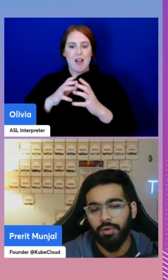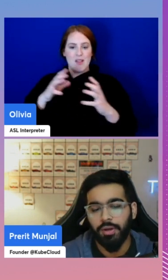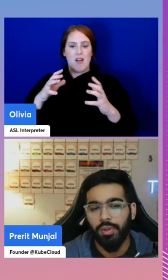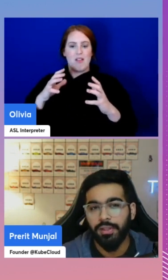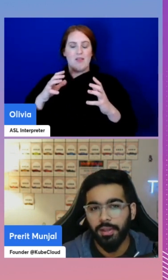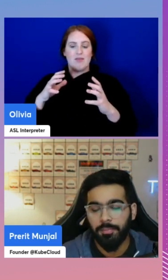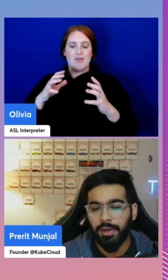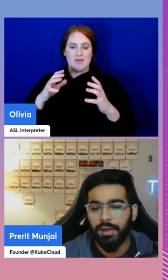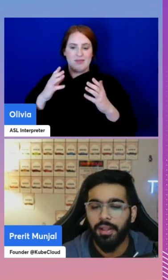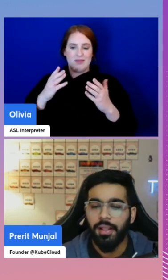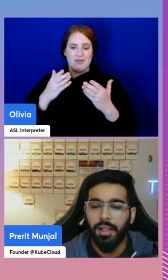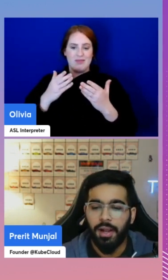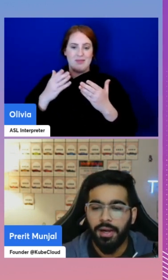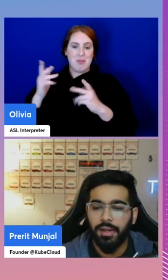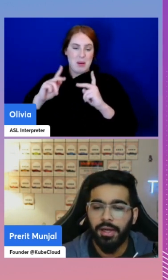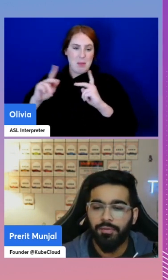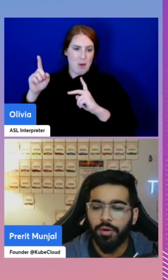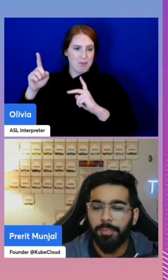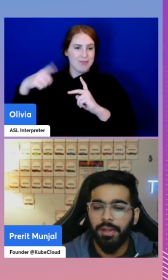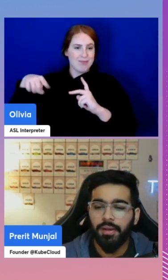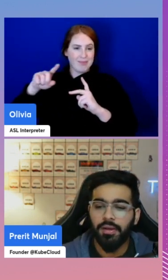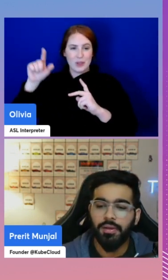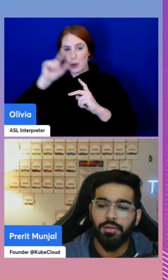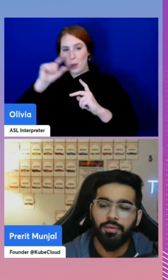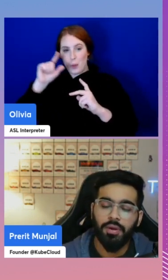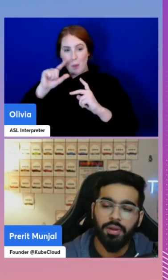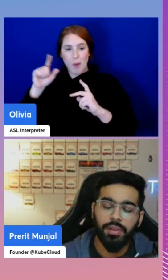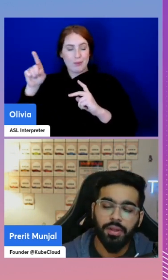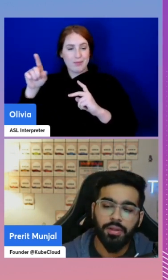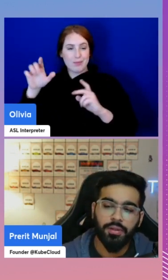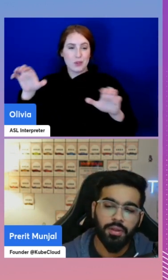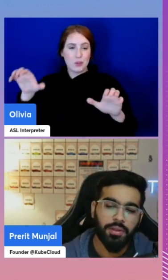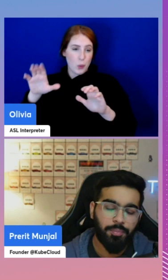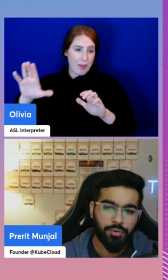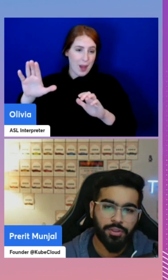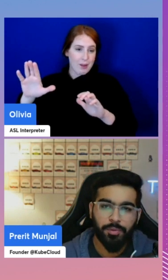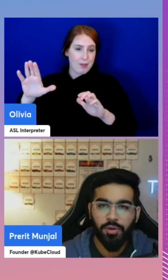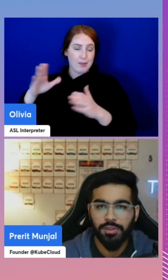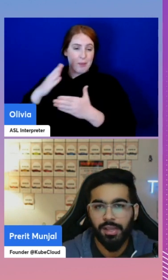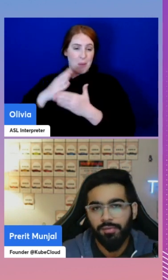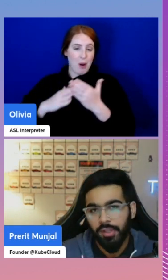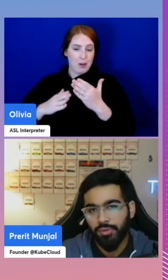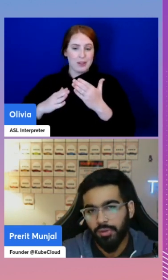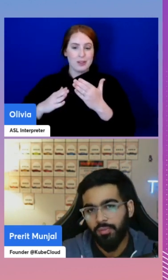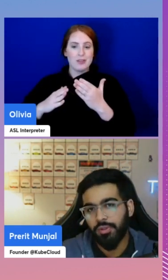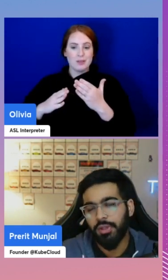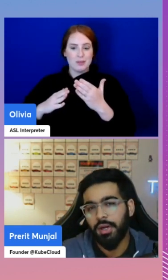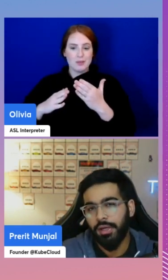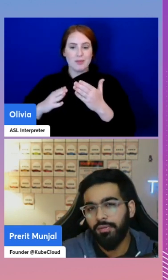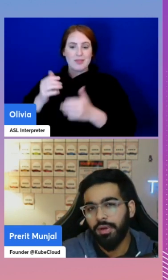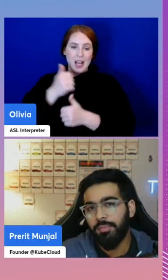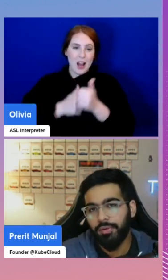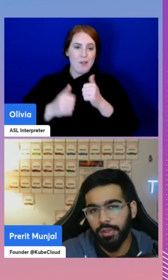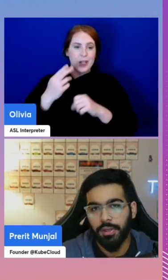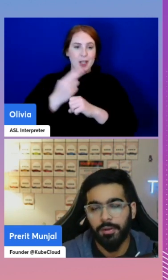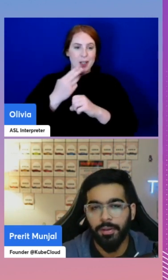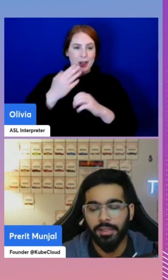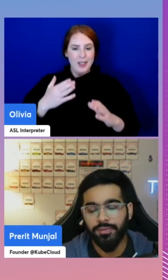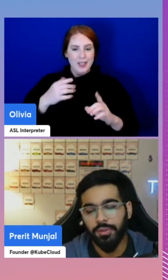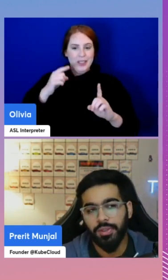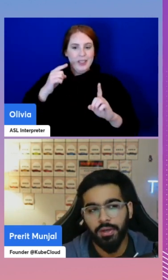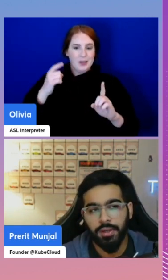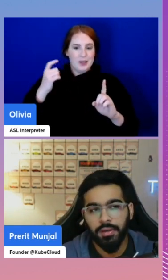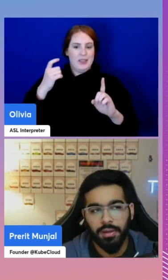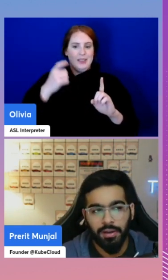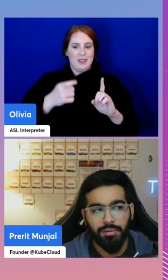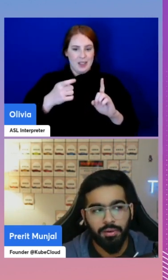that were doing their part, and it would pick the projects, because every user was granted one project. Okay,